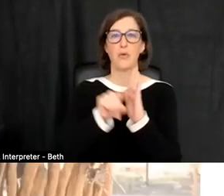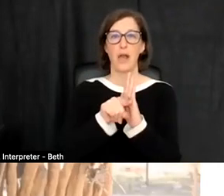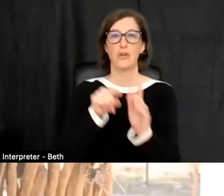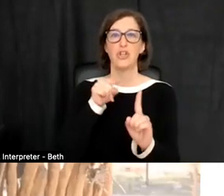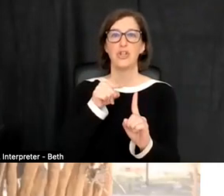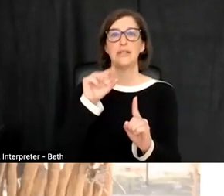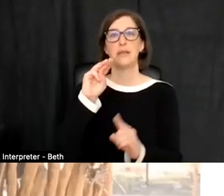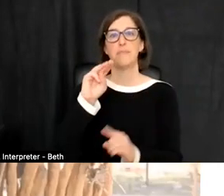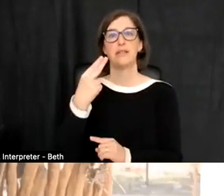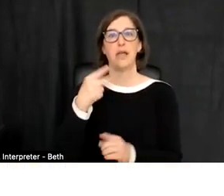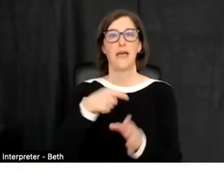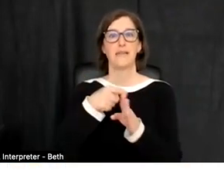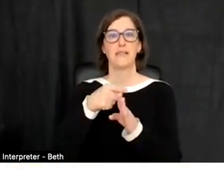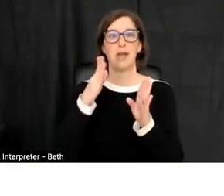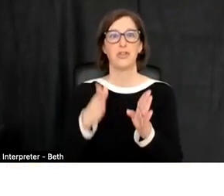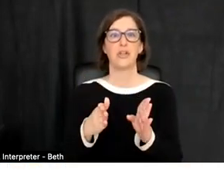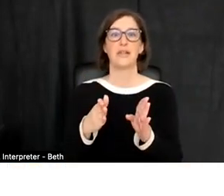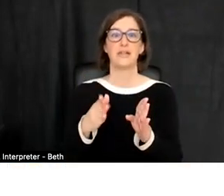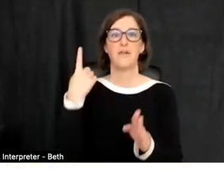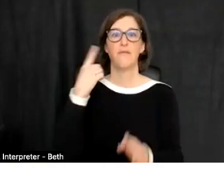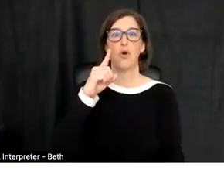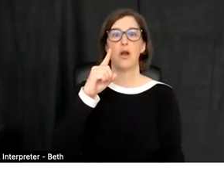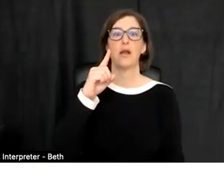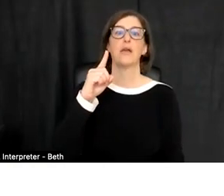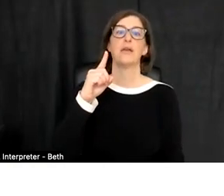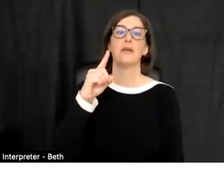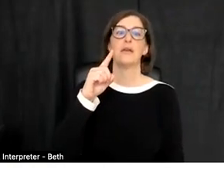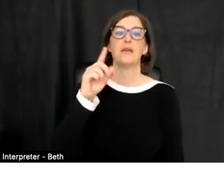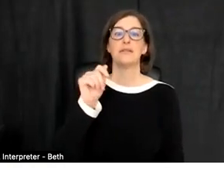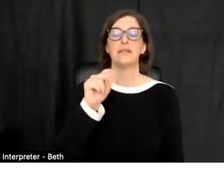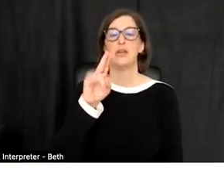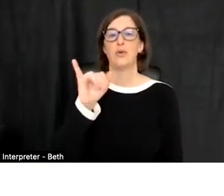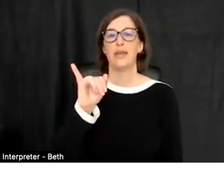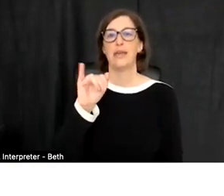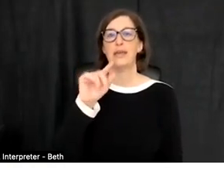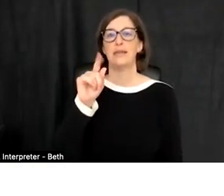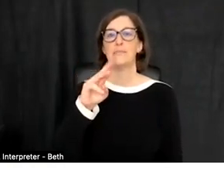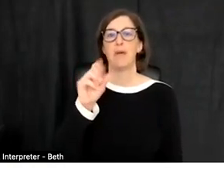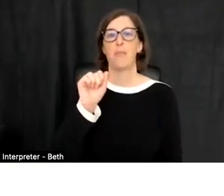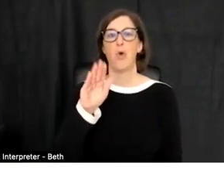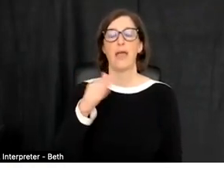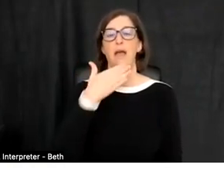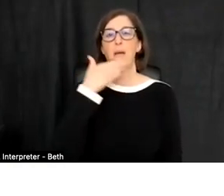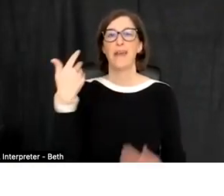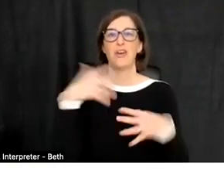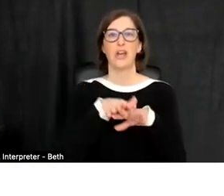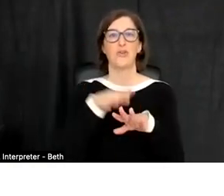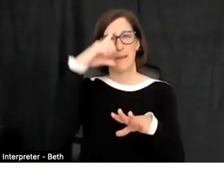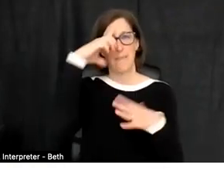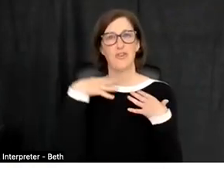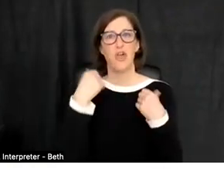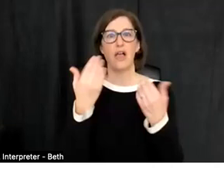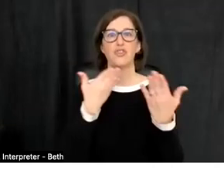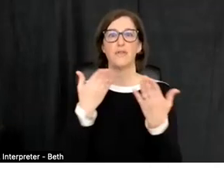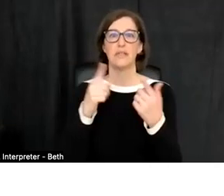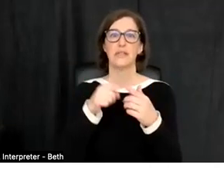health specialist with Jindiri, Zimbabwe, where she focuses on better integrating mental health services into the